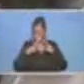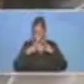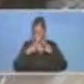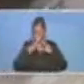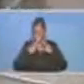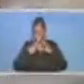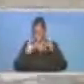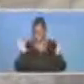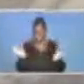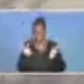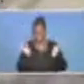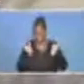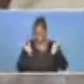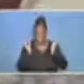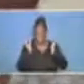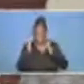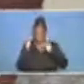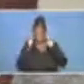the country's visitor count.